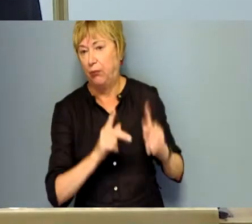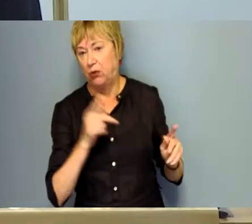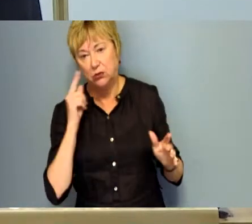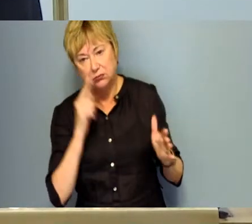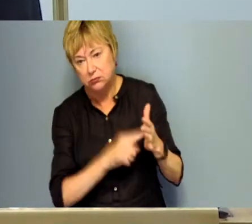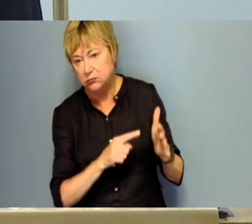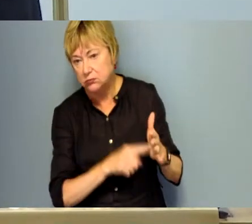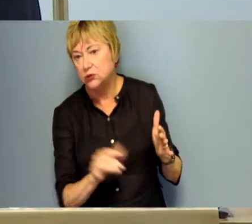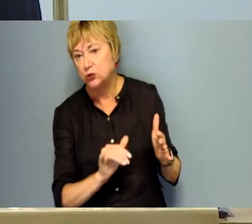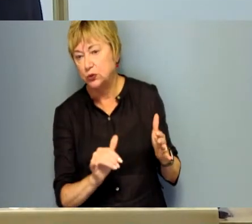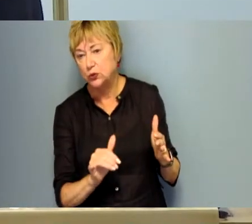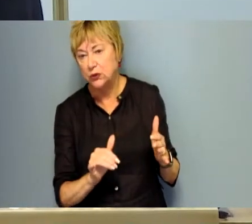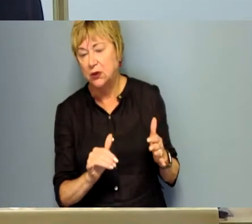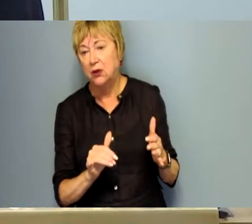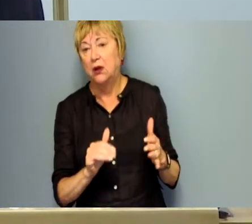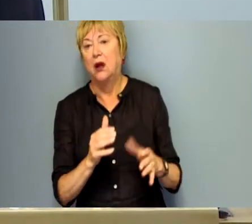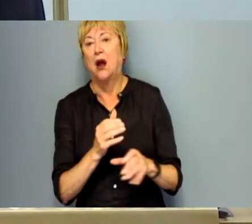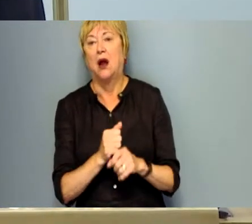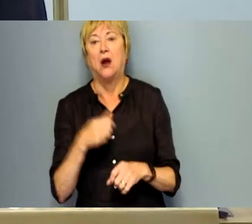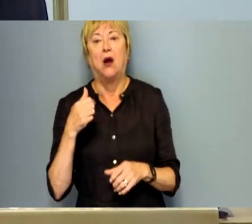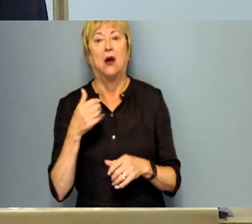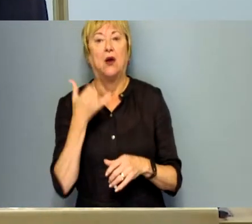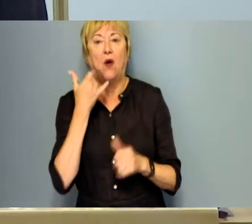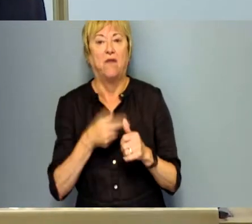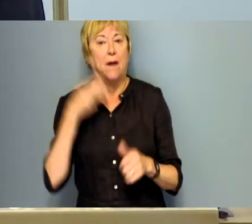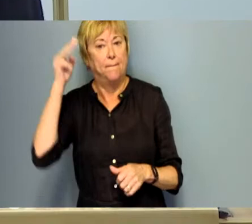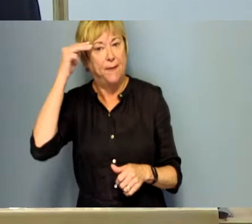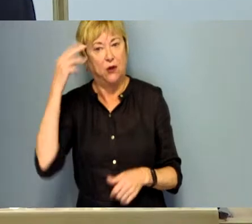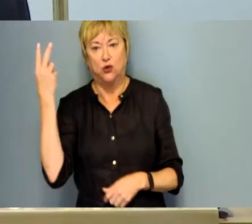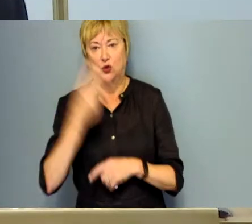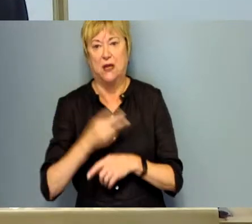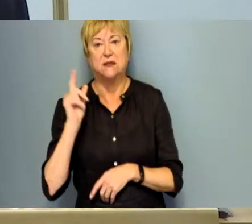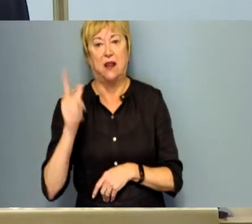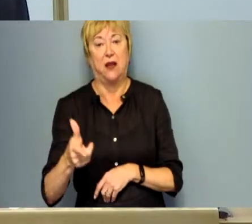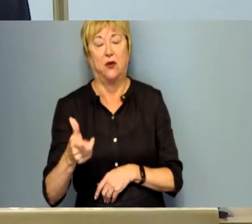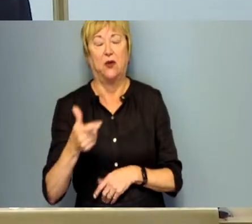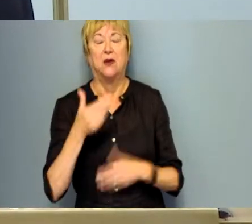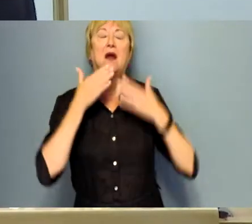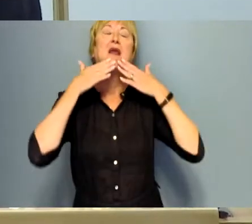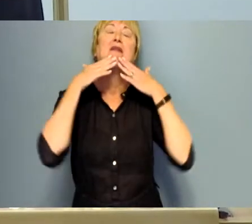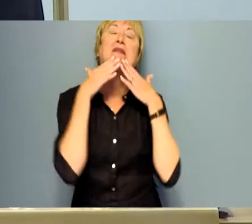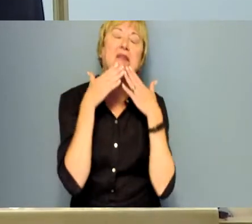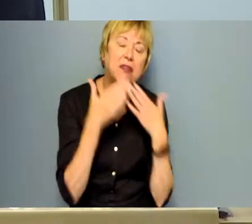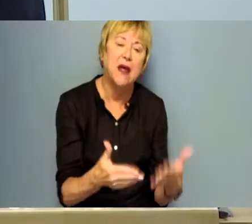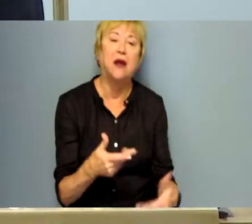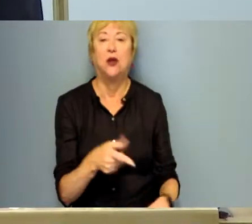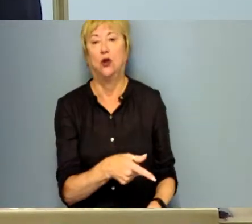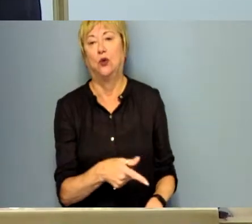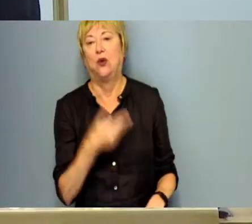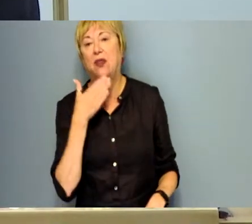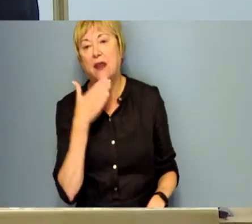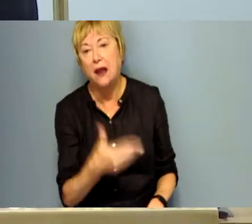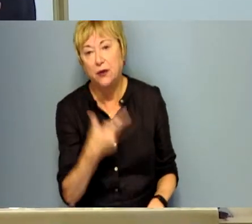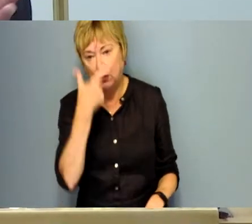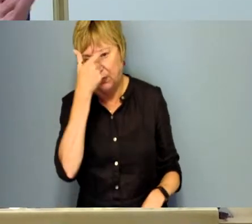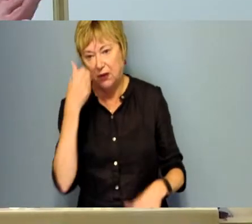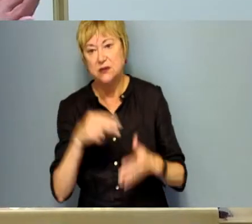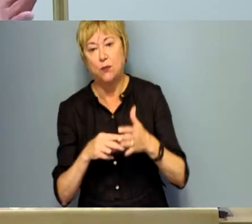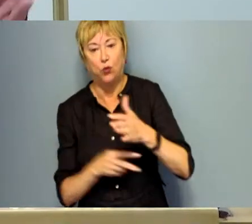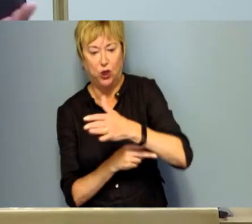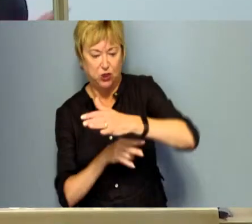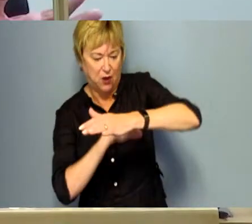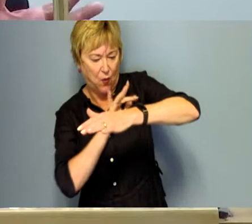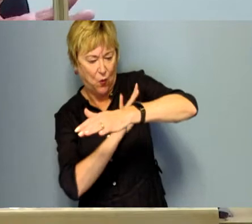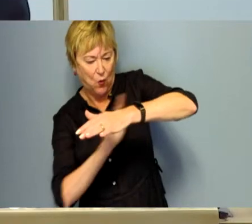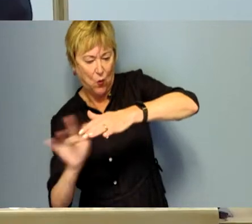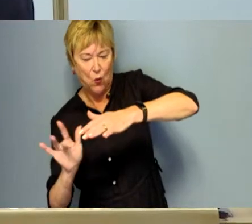And I got a call from the mayor 2 days later thanking me. He said, because the bridge was cleaned out